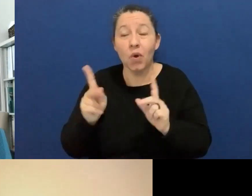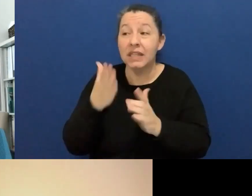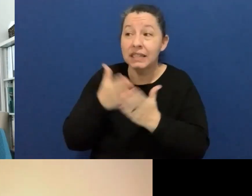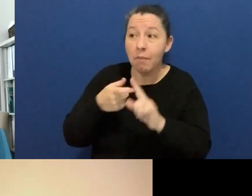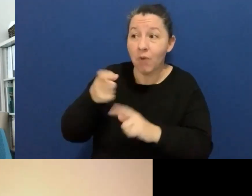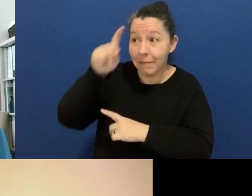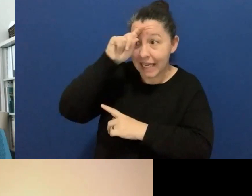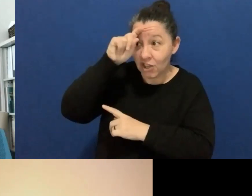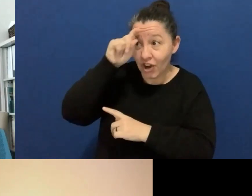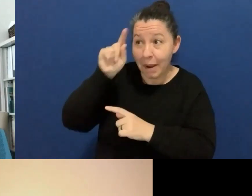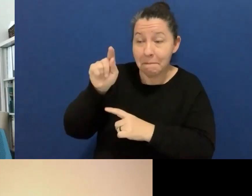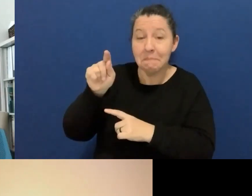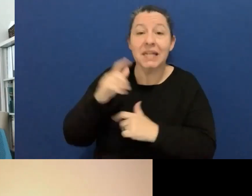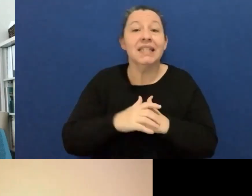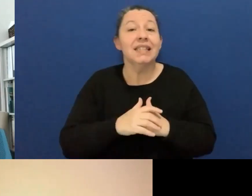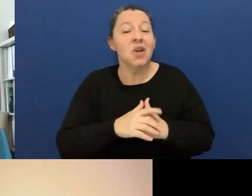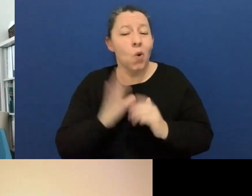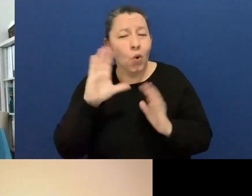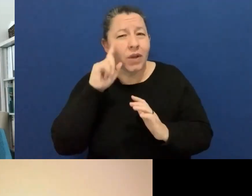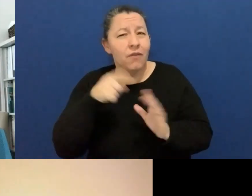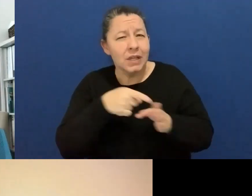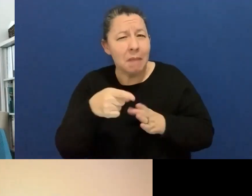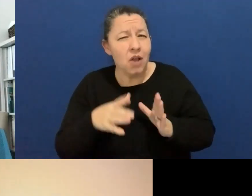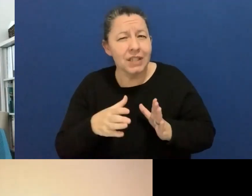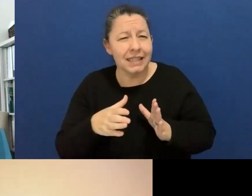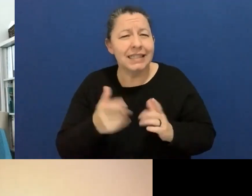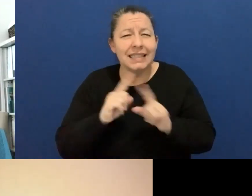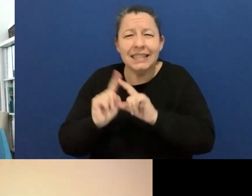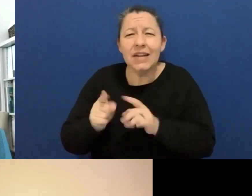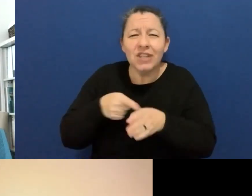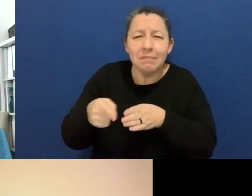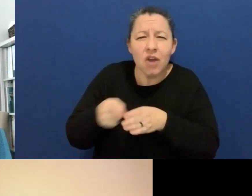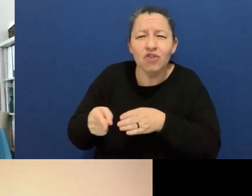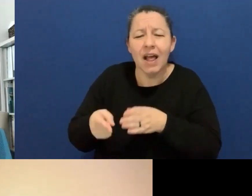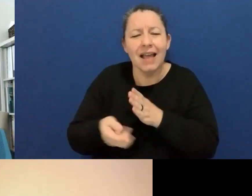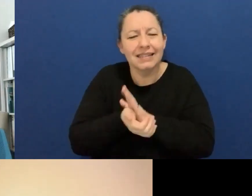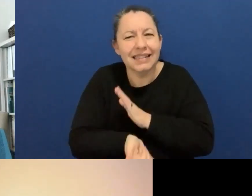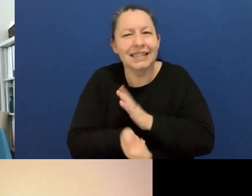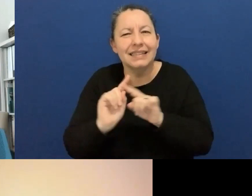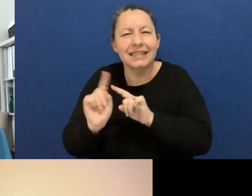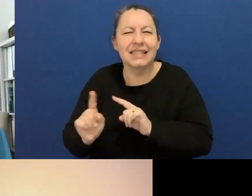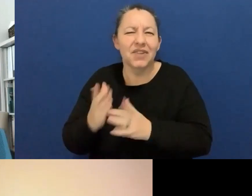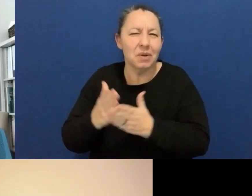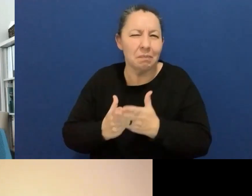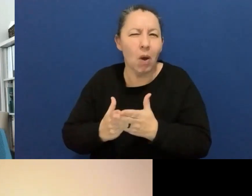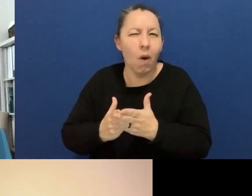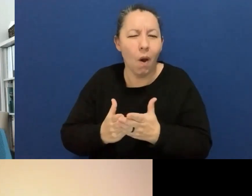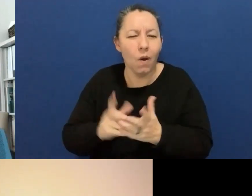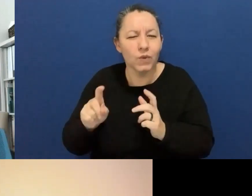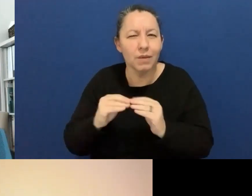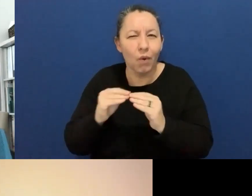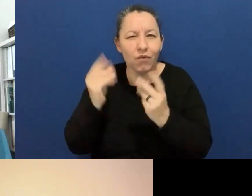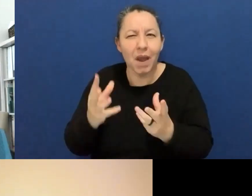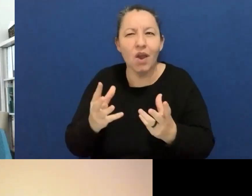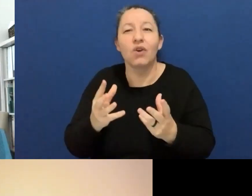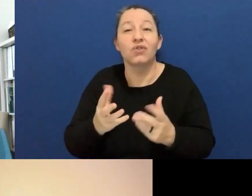for specialists as well who have different specializations about different aspects of things. So like, so last time we were lucky, we were